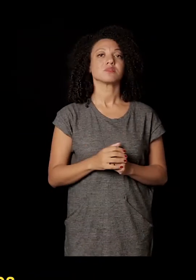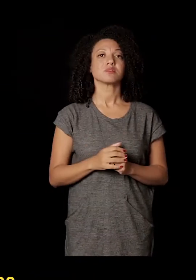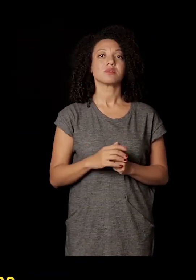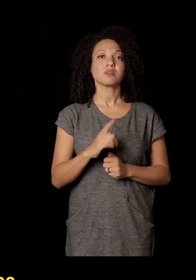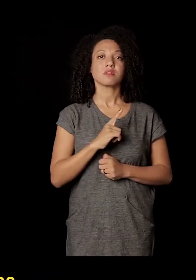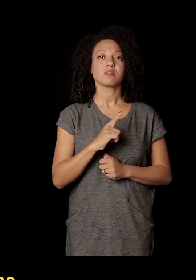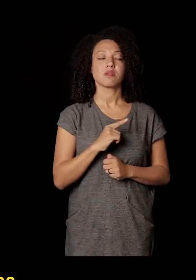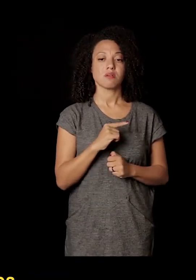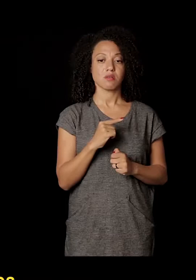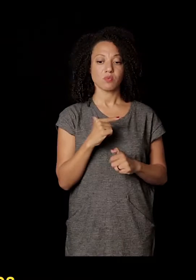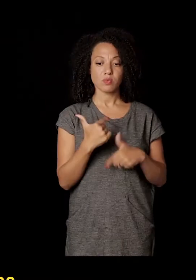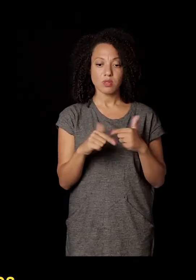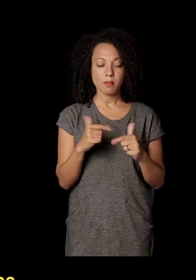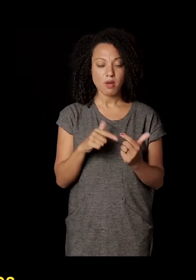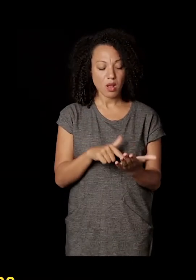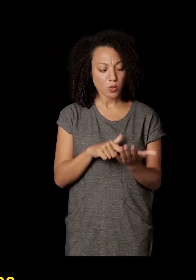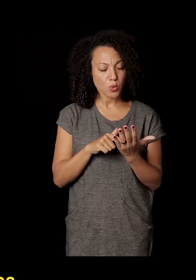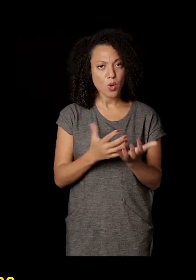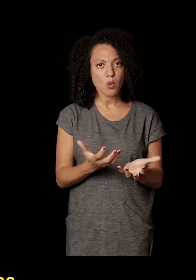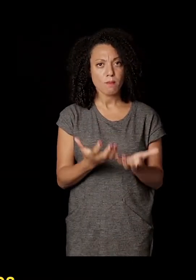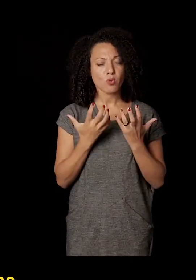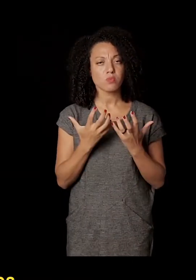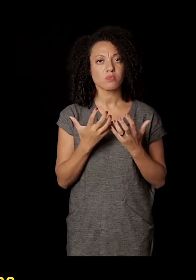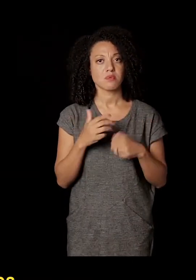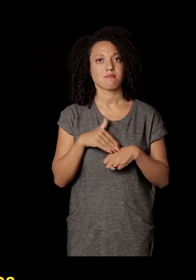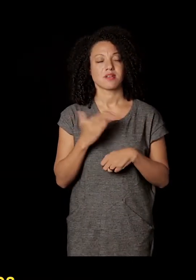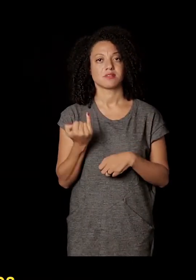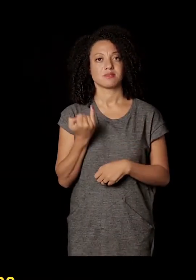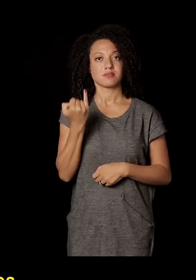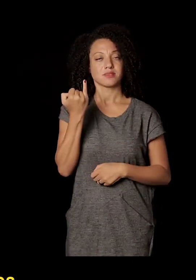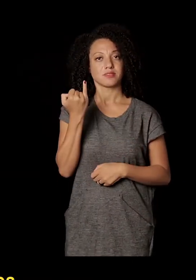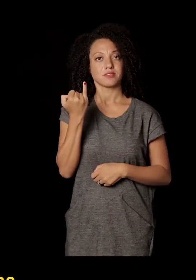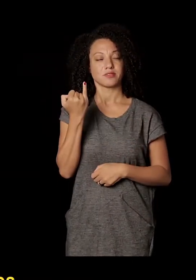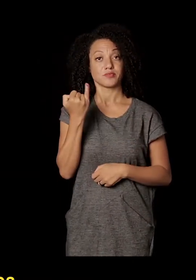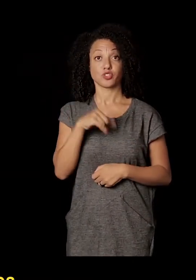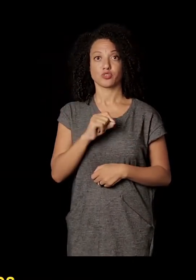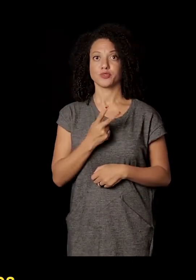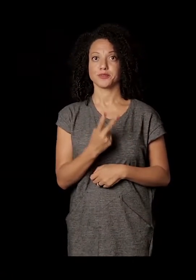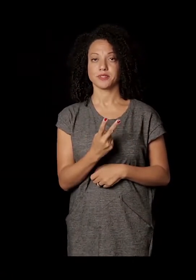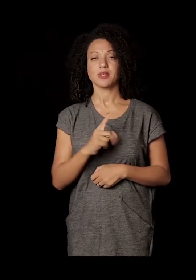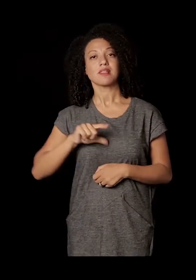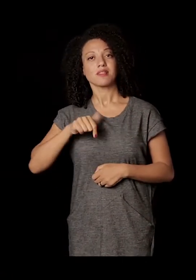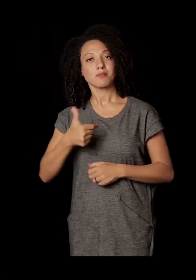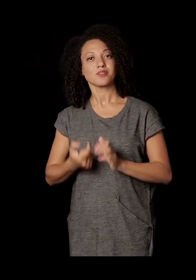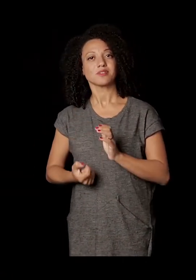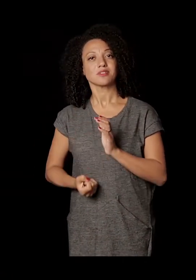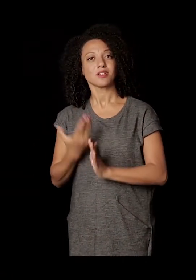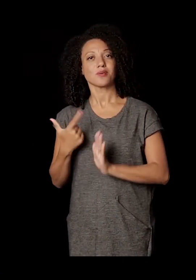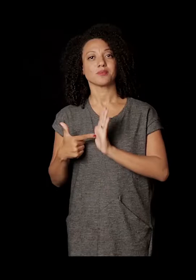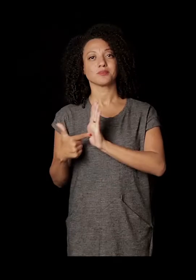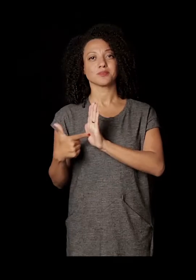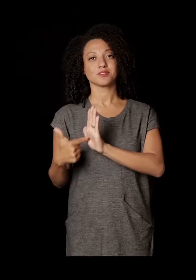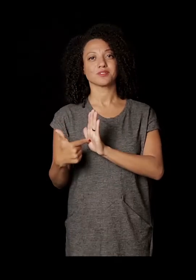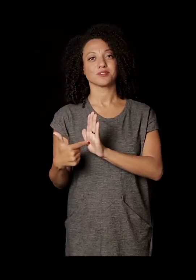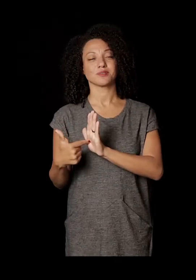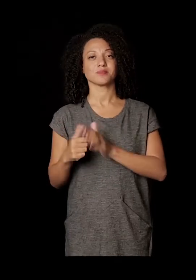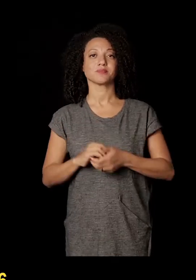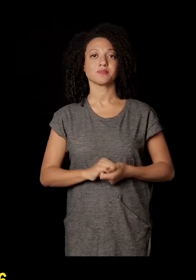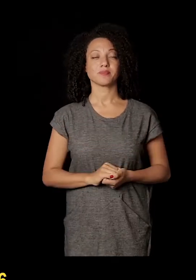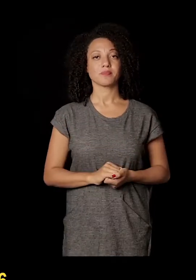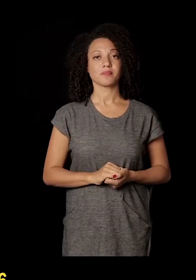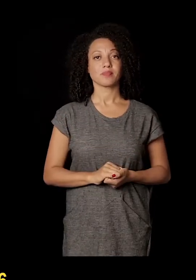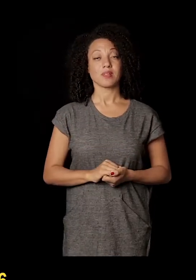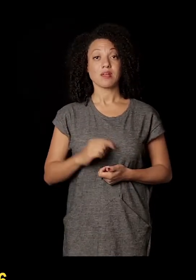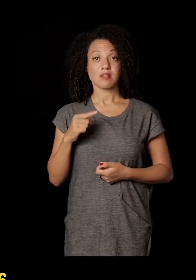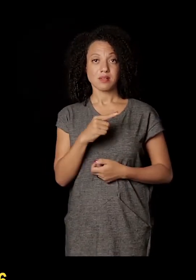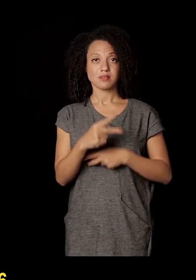whose work was, for them, the most important discovery of the session, and then we do an exhibition of that.